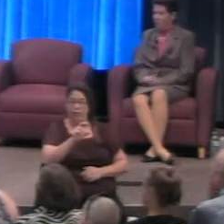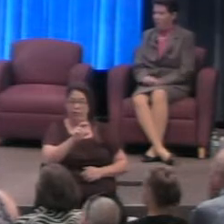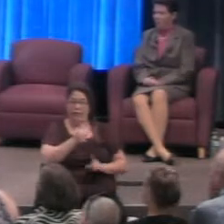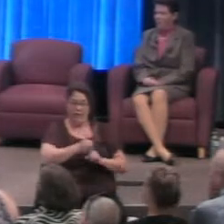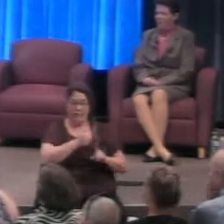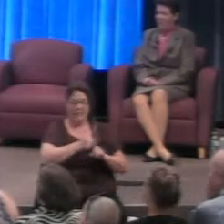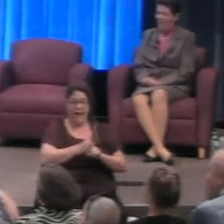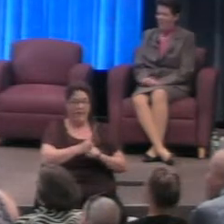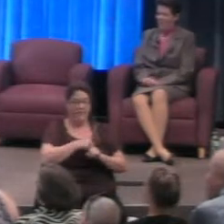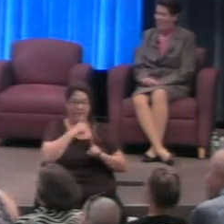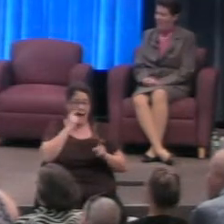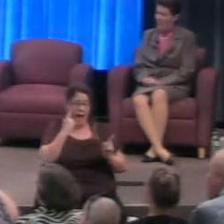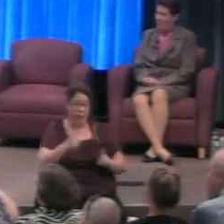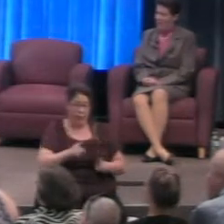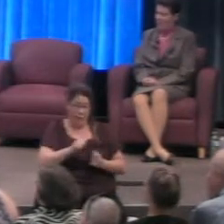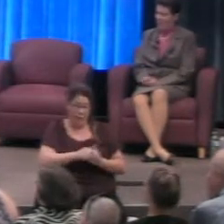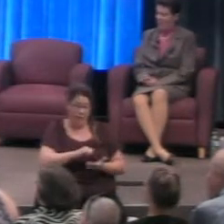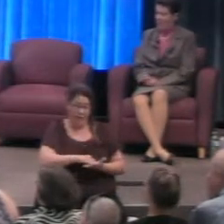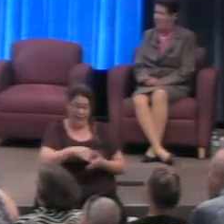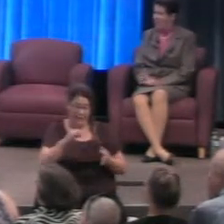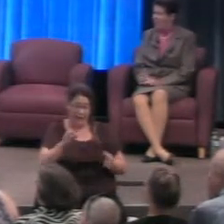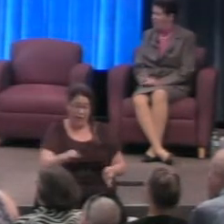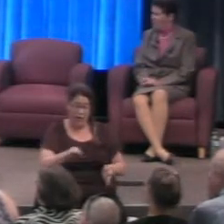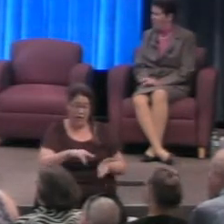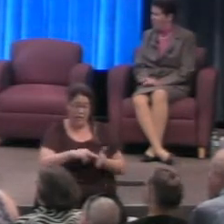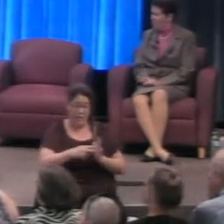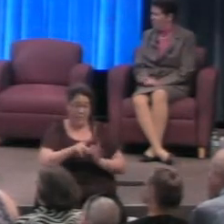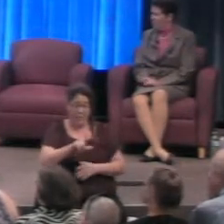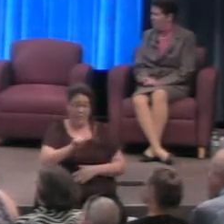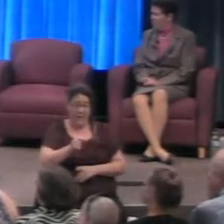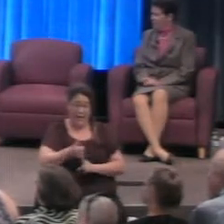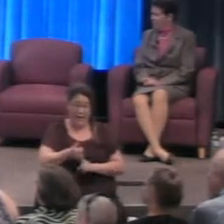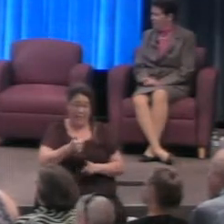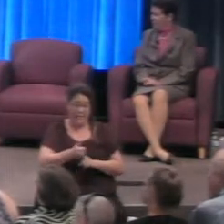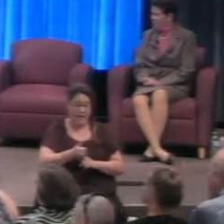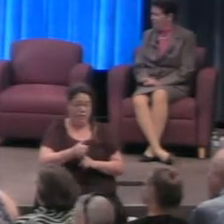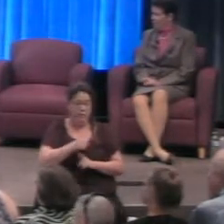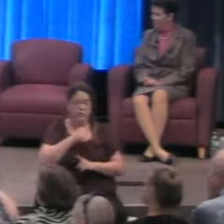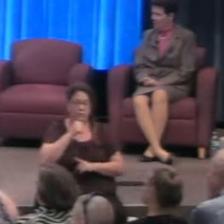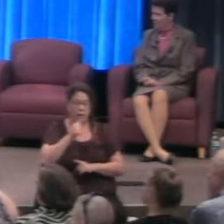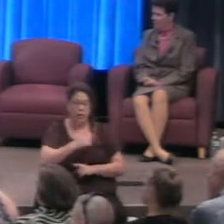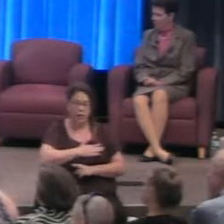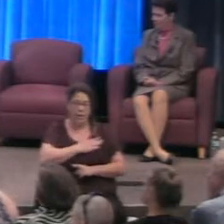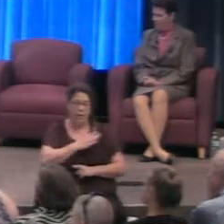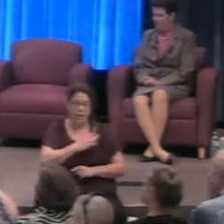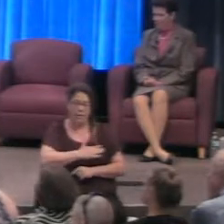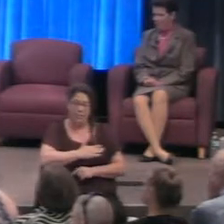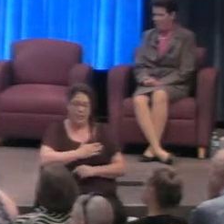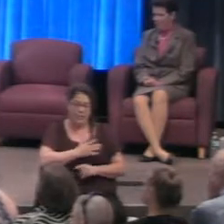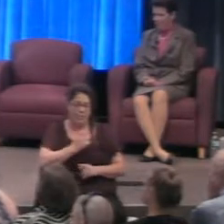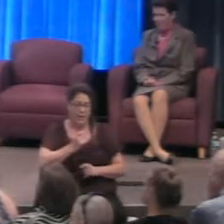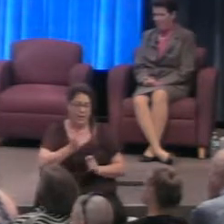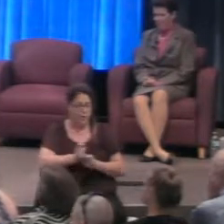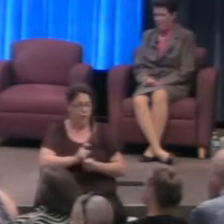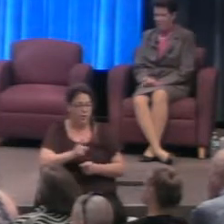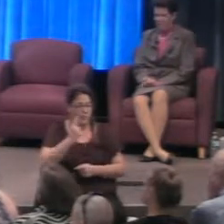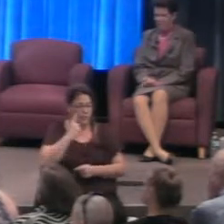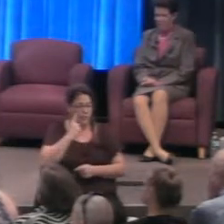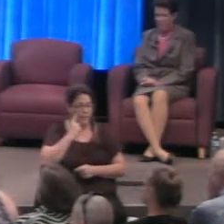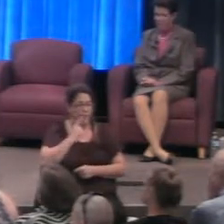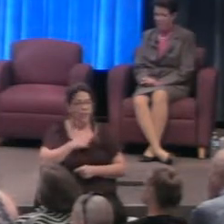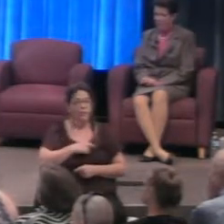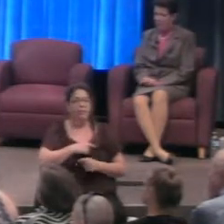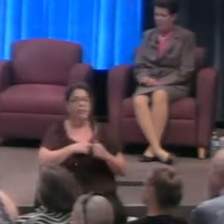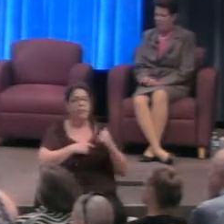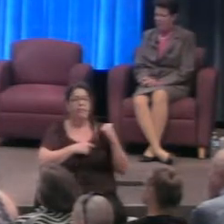did not agree, which made this lieutenant's life fairly miserable, as you could imagine. Janet's task as